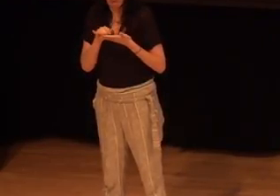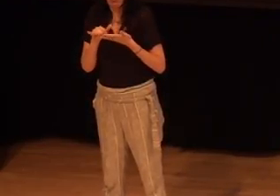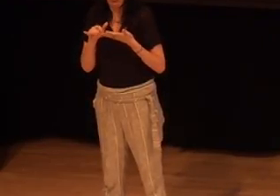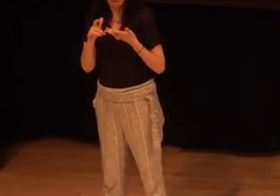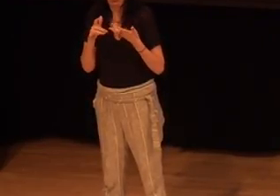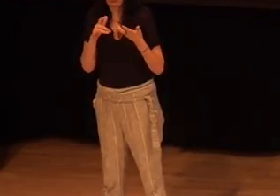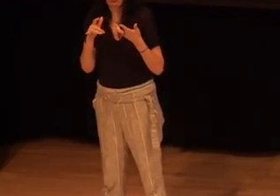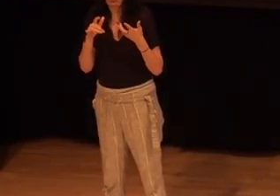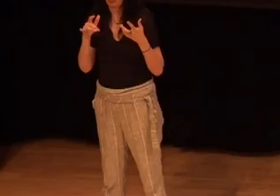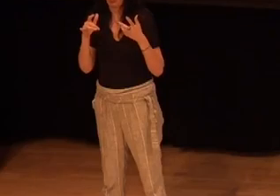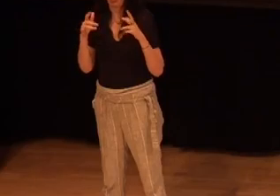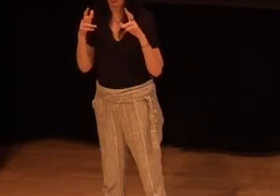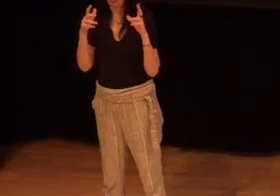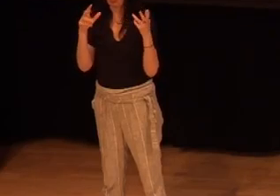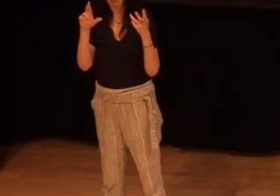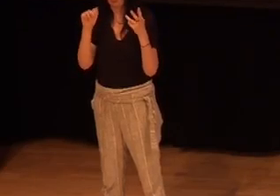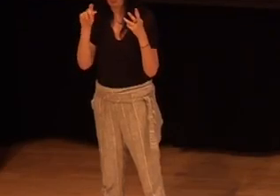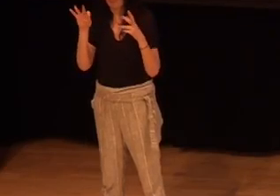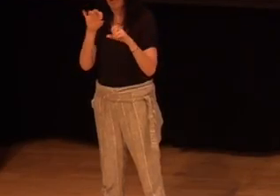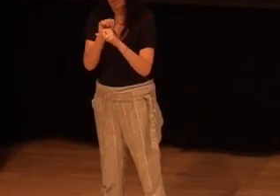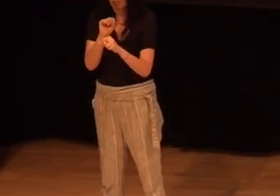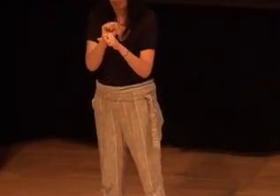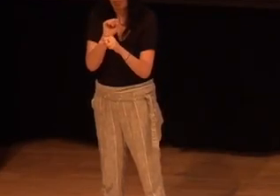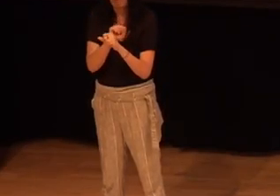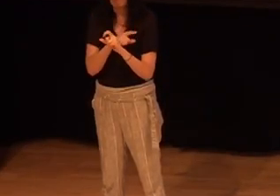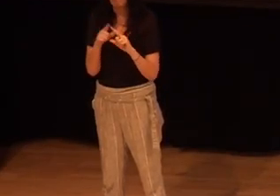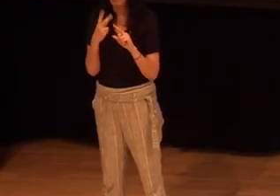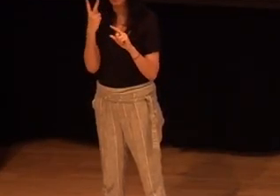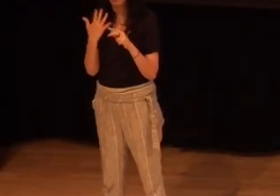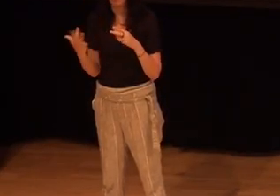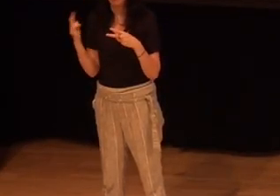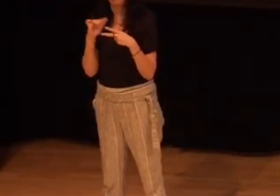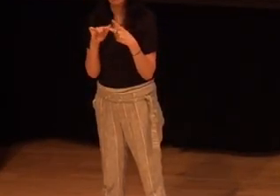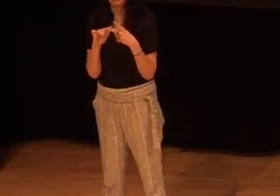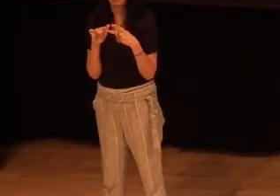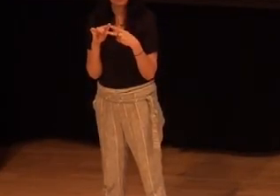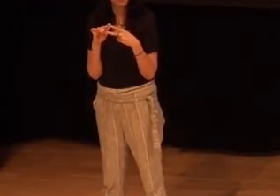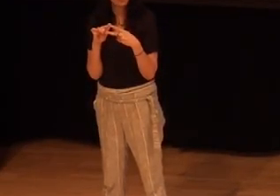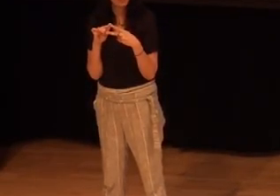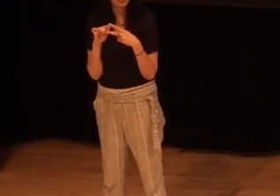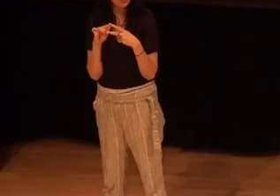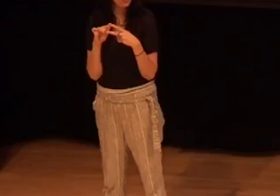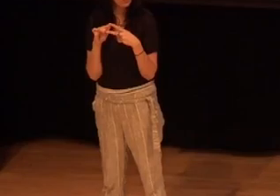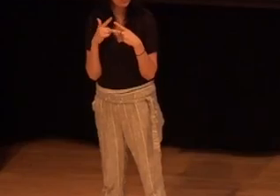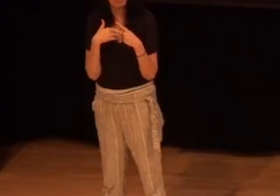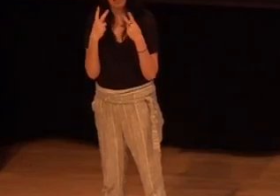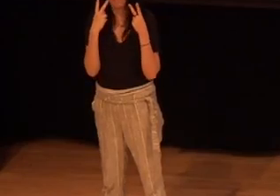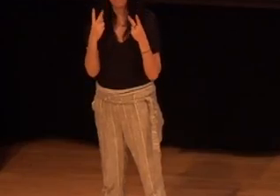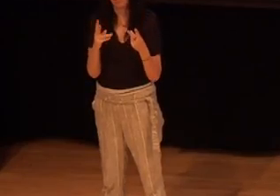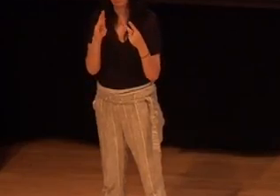employment records and so forth. But there are two things I would say. I visited Berkeley